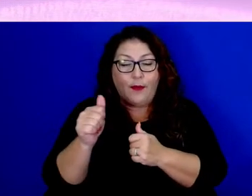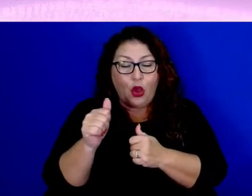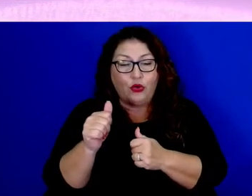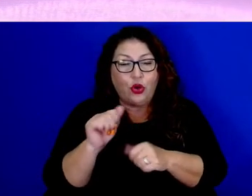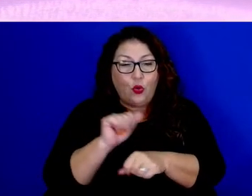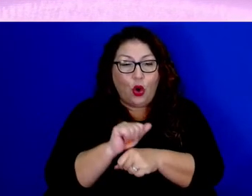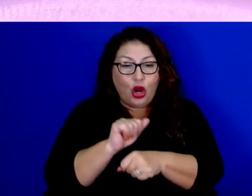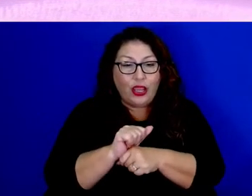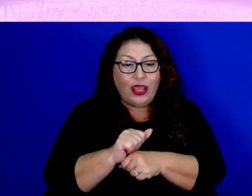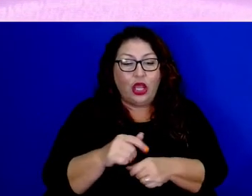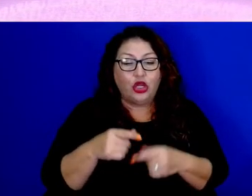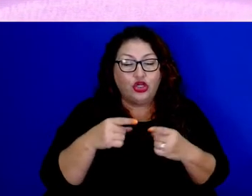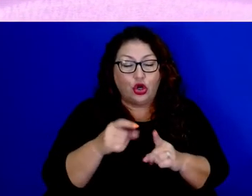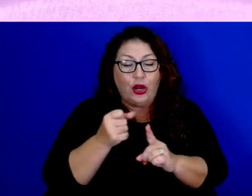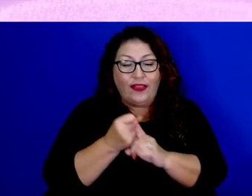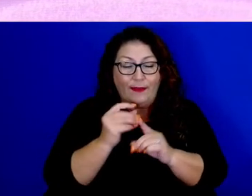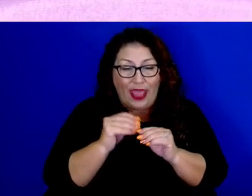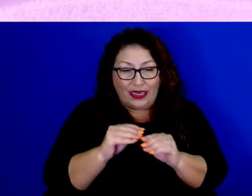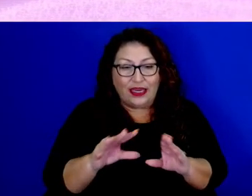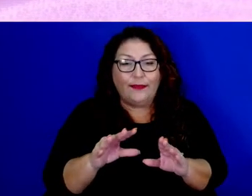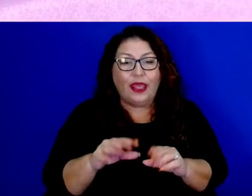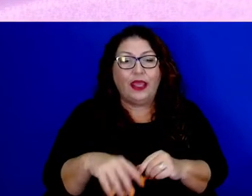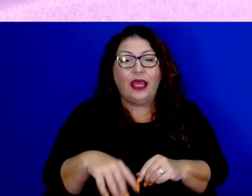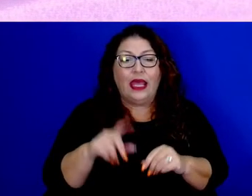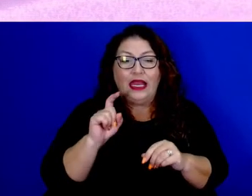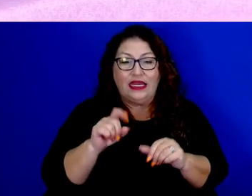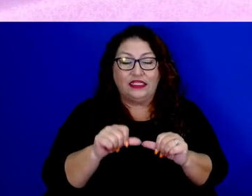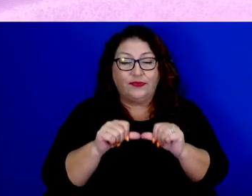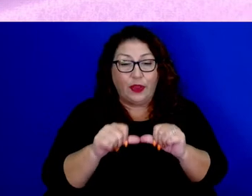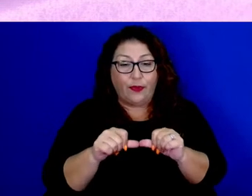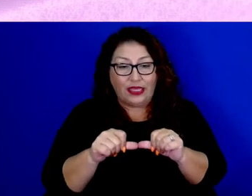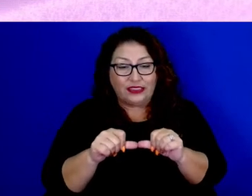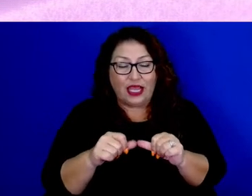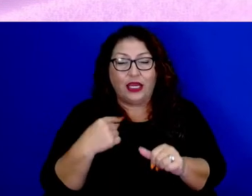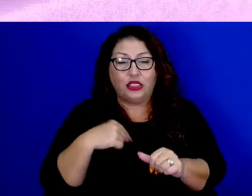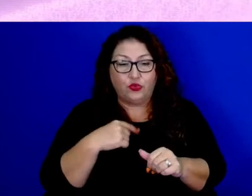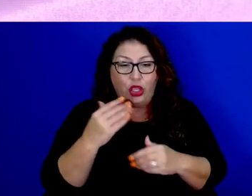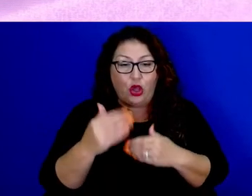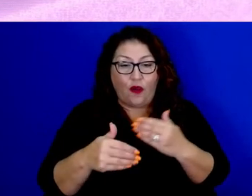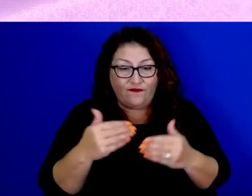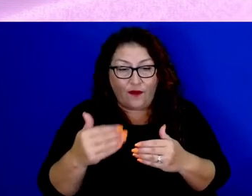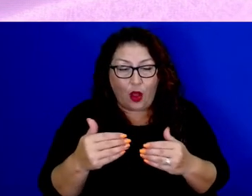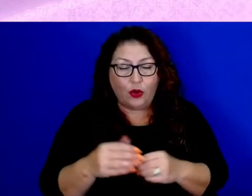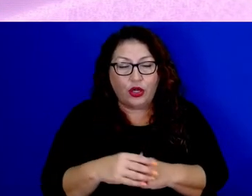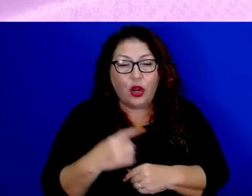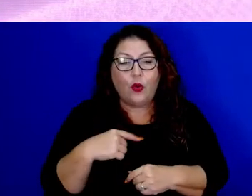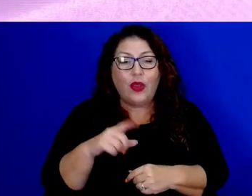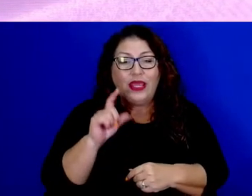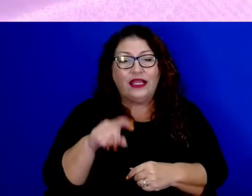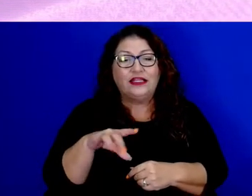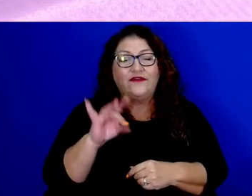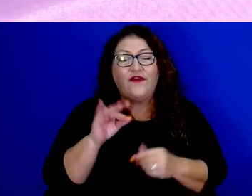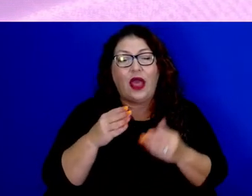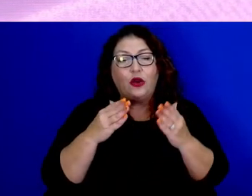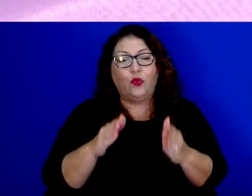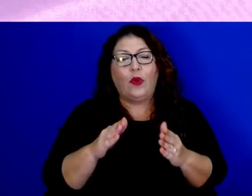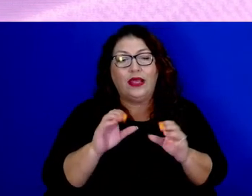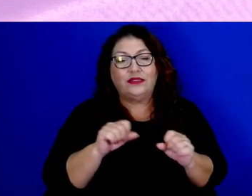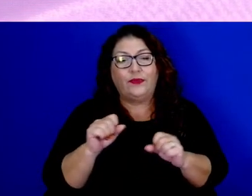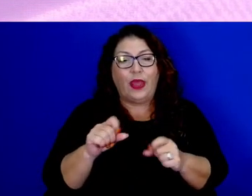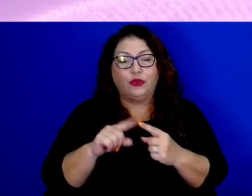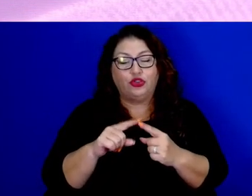to be maintained as we go forward, that we need to find ways in order to recognize